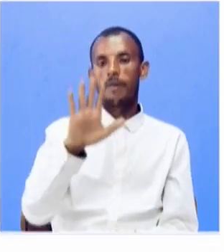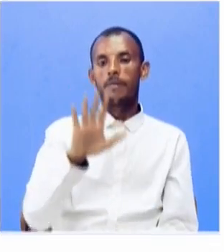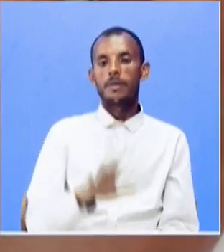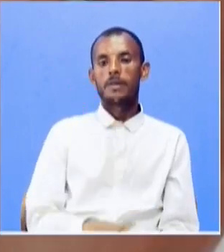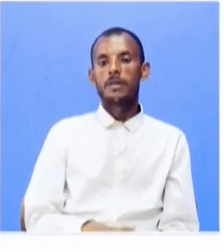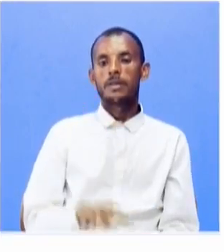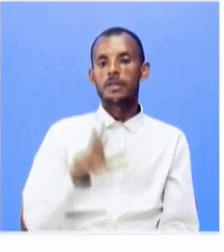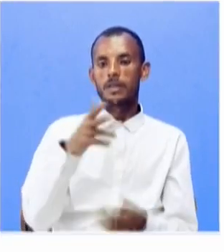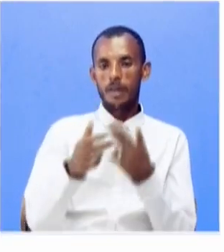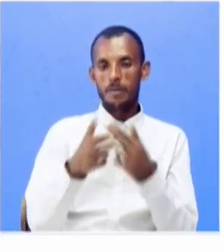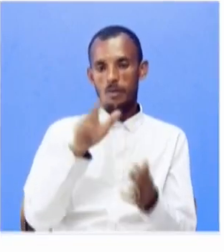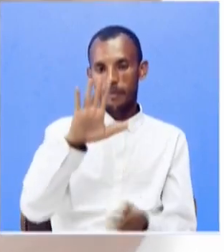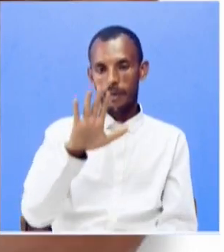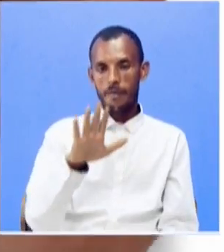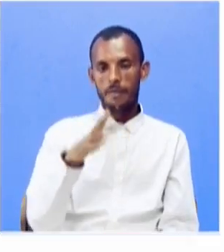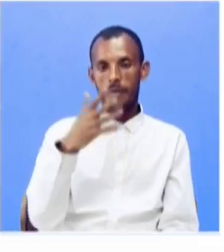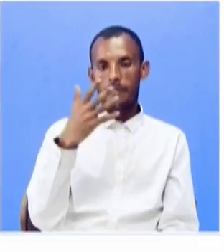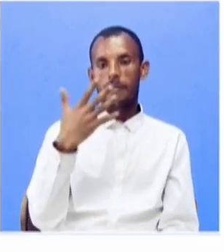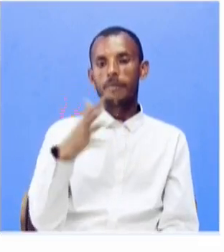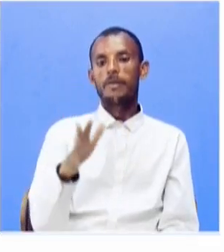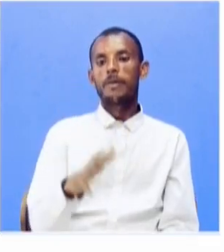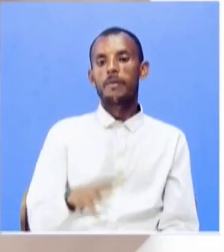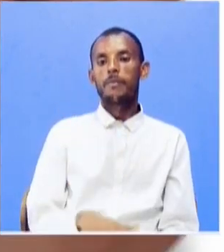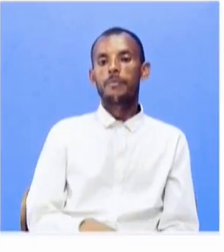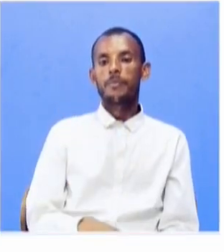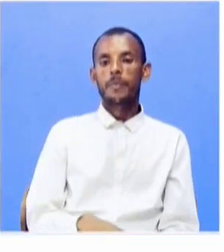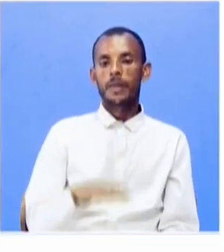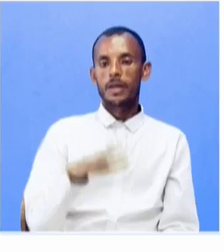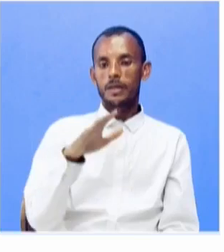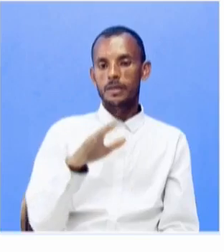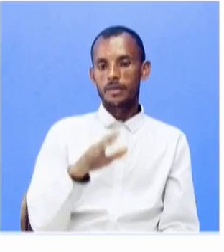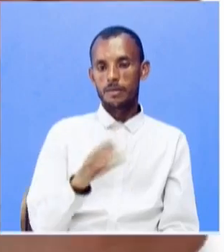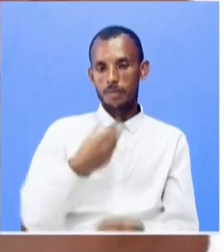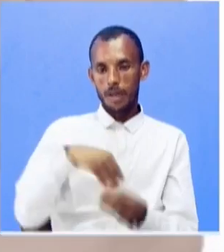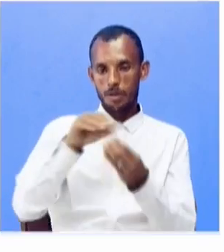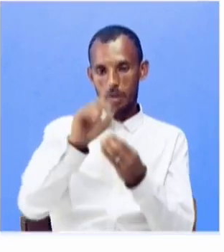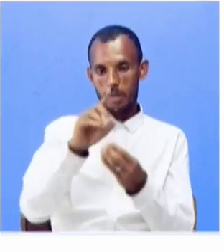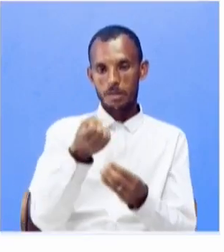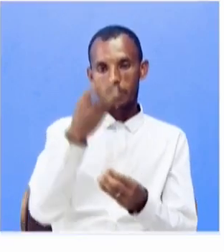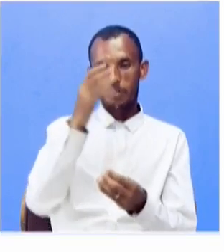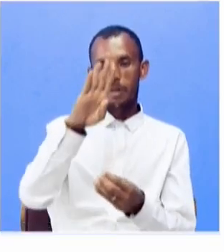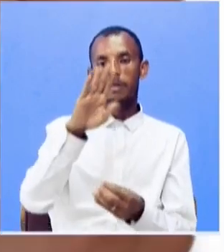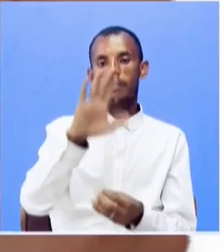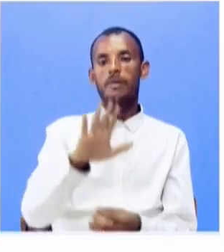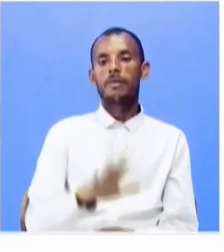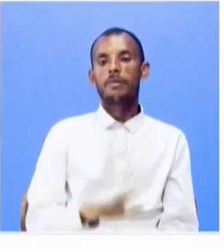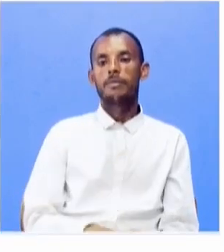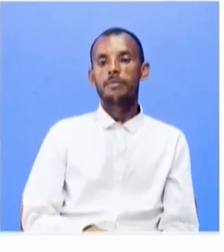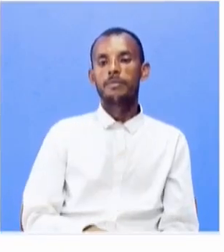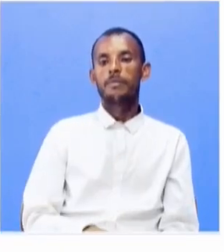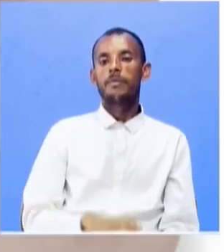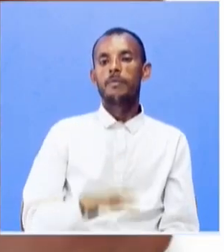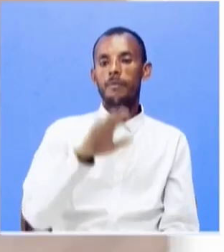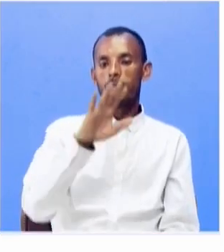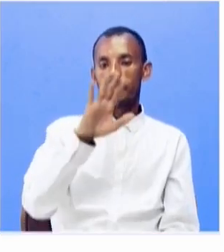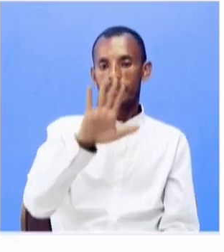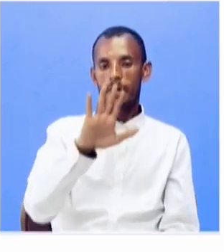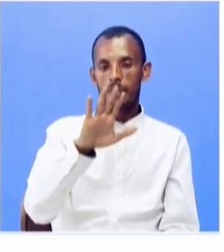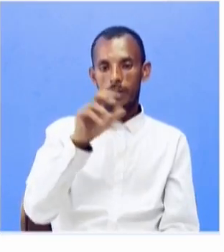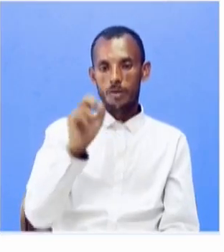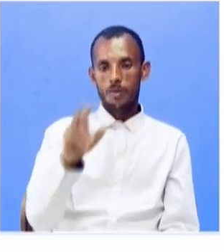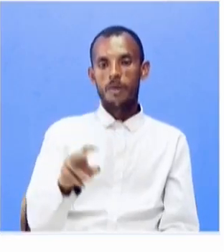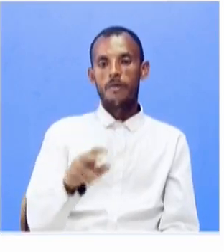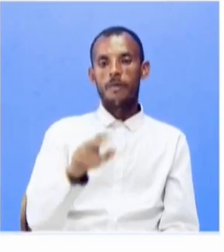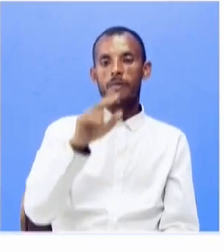3 times 5, 15. 3 times 1, 3 plus 1, 4. 5, 12,